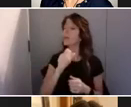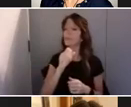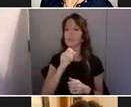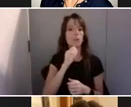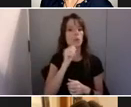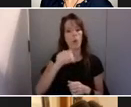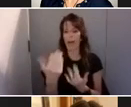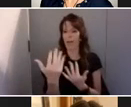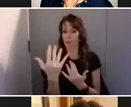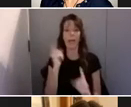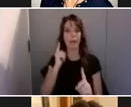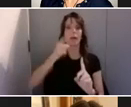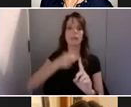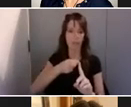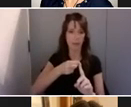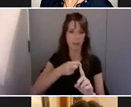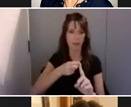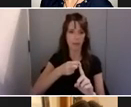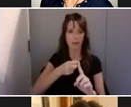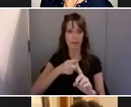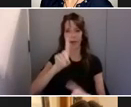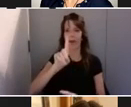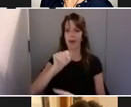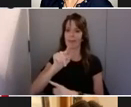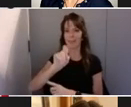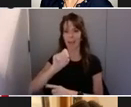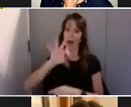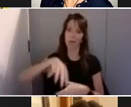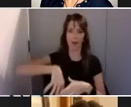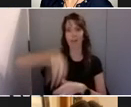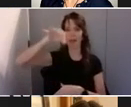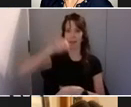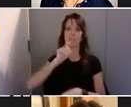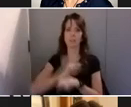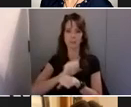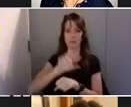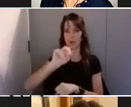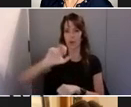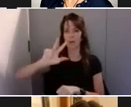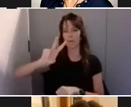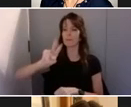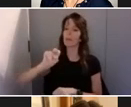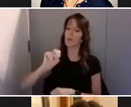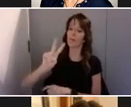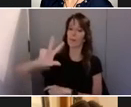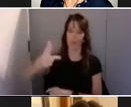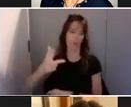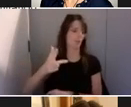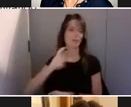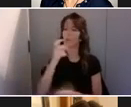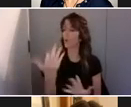wait until the date of the election on November 3rd to go